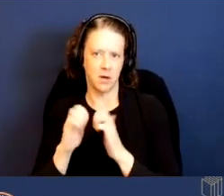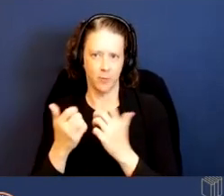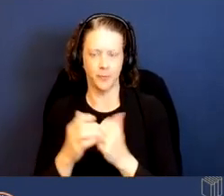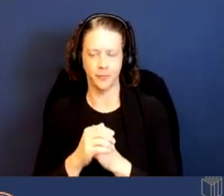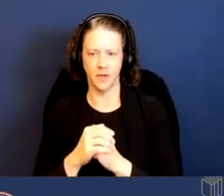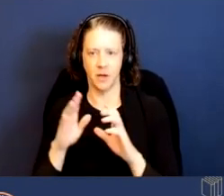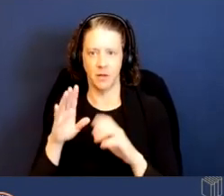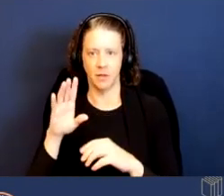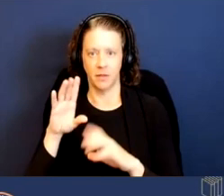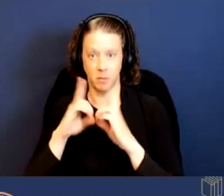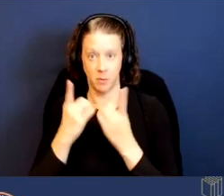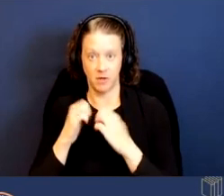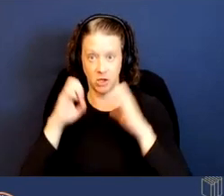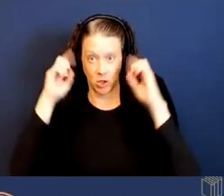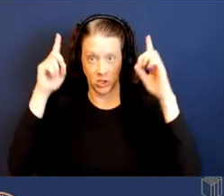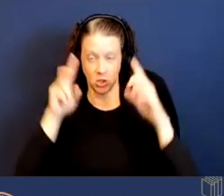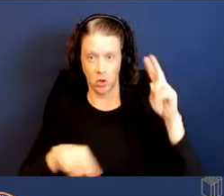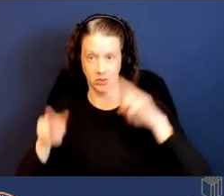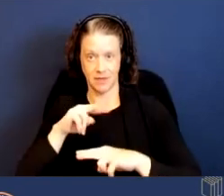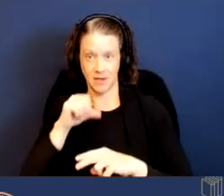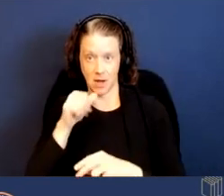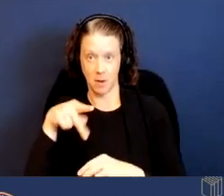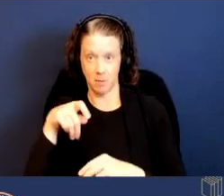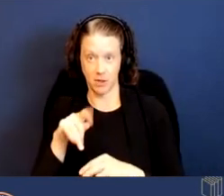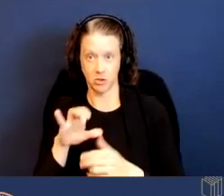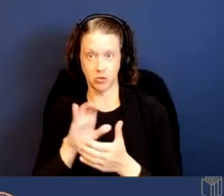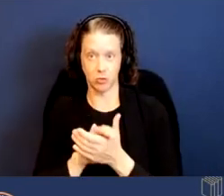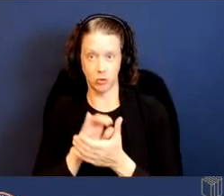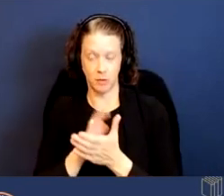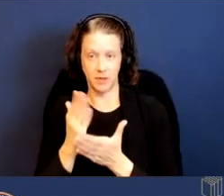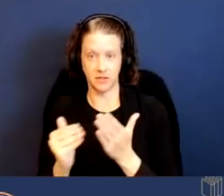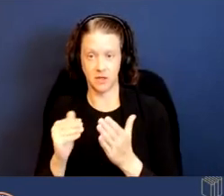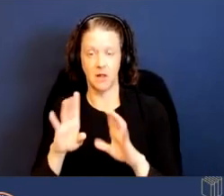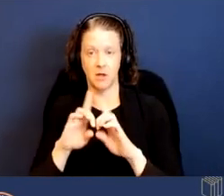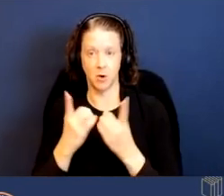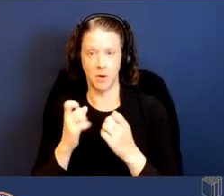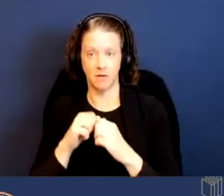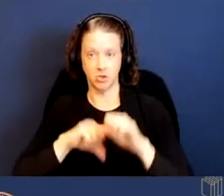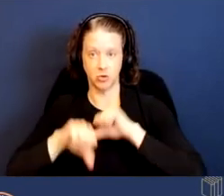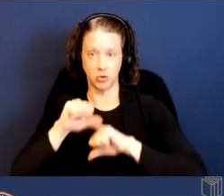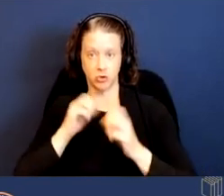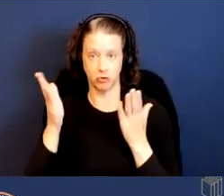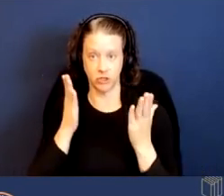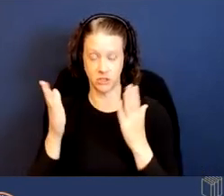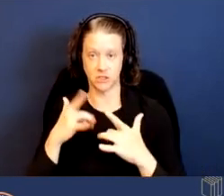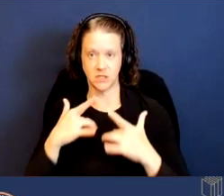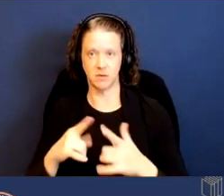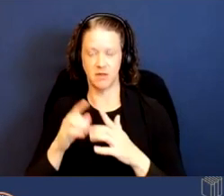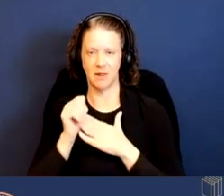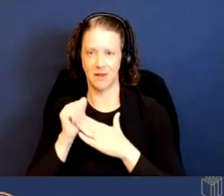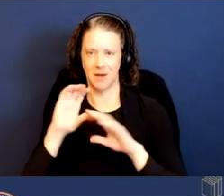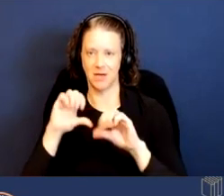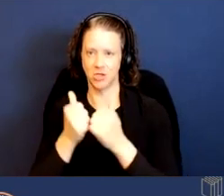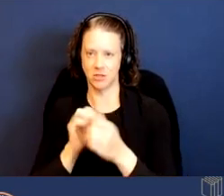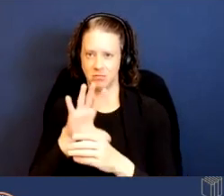Department of Education looks at the non-public school piece. The Department of Social Services, generally speaking, is the lead agency in the state